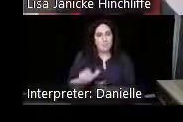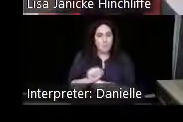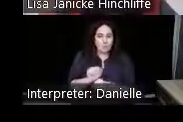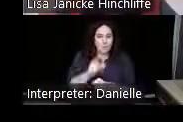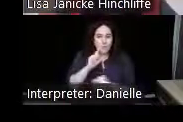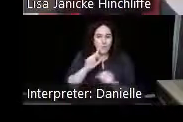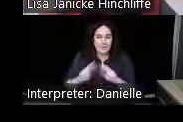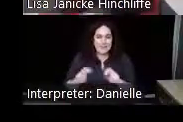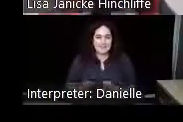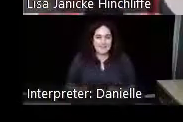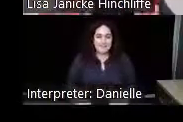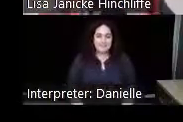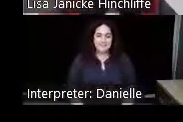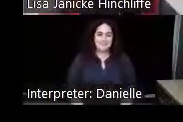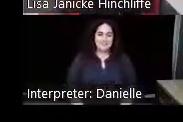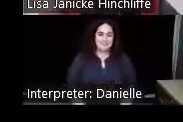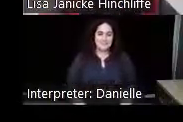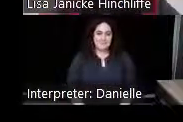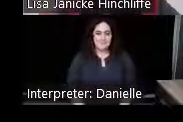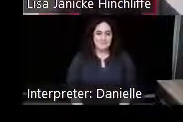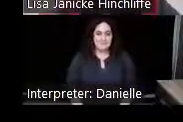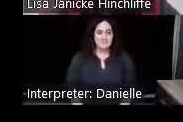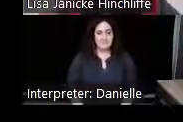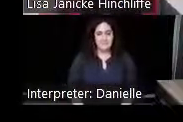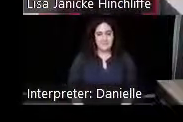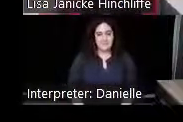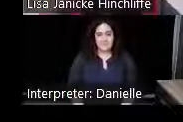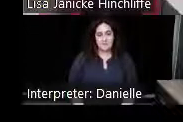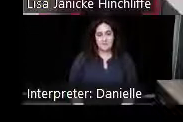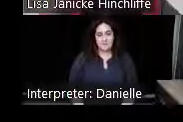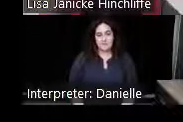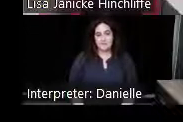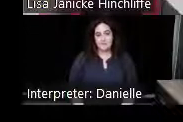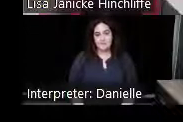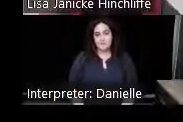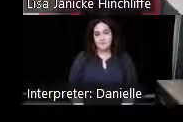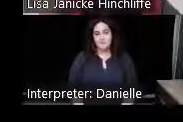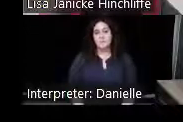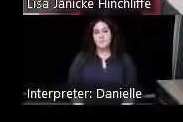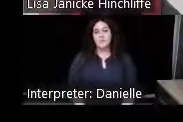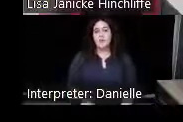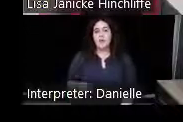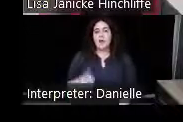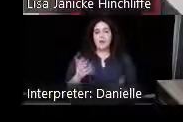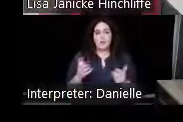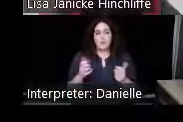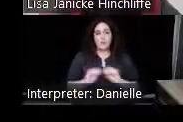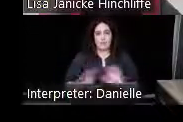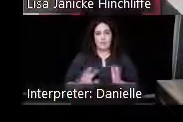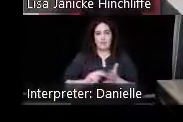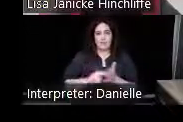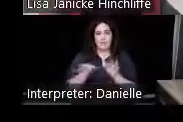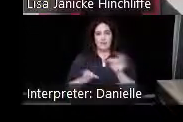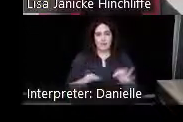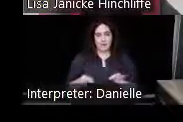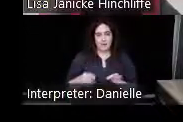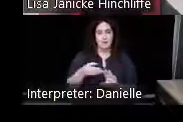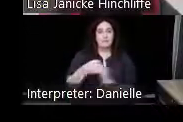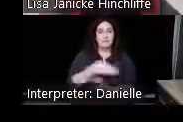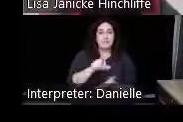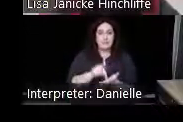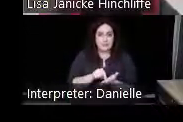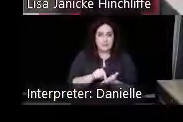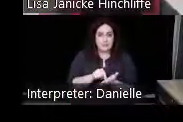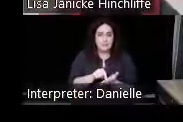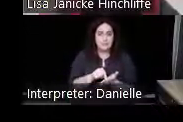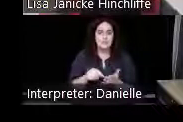also want to define the way we operationalize the term preprint. We use the definition from Kirkham et al.,